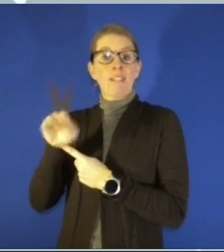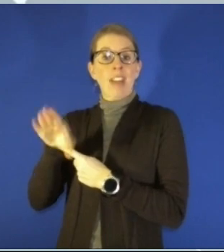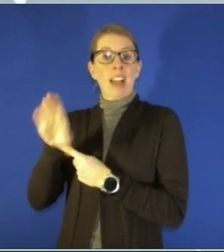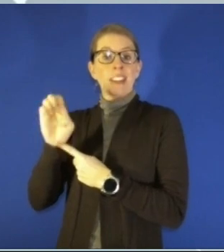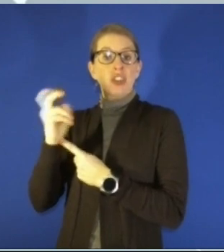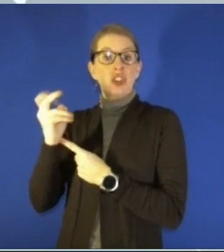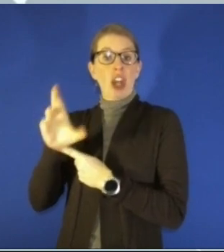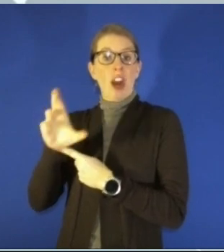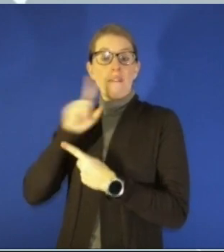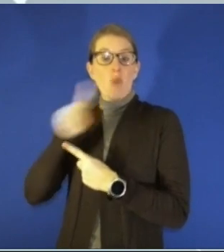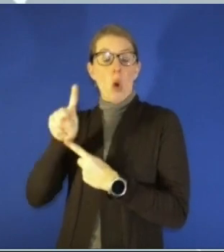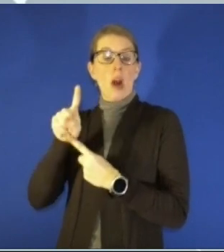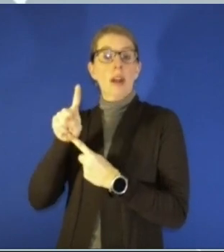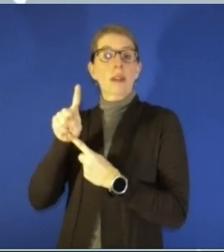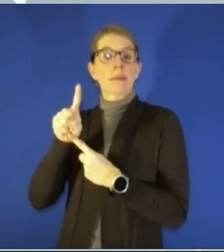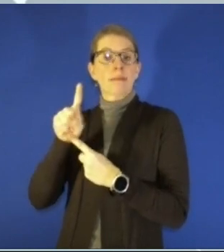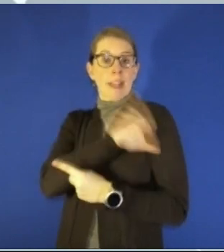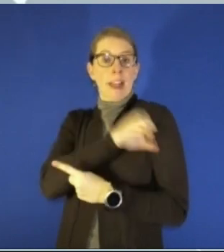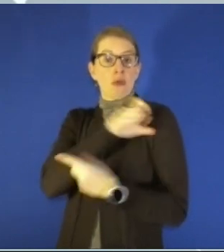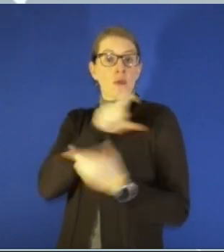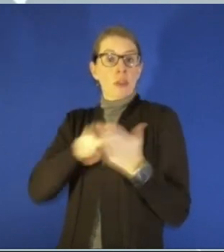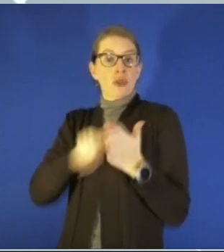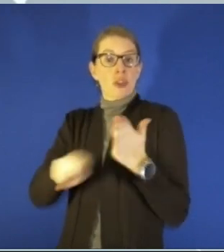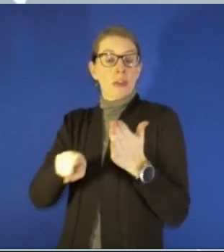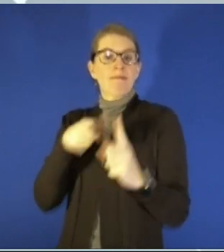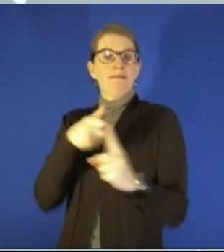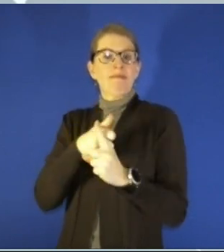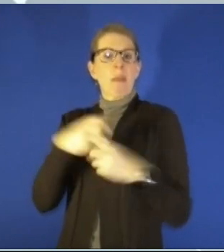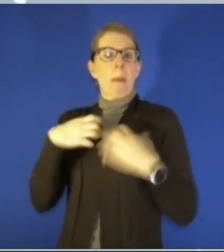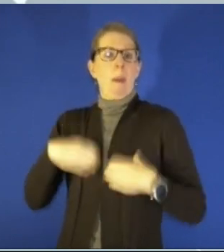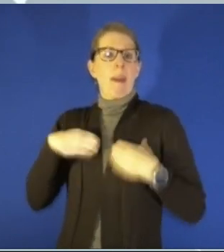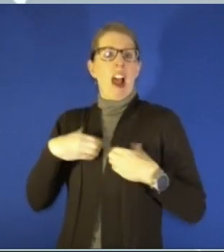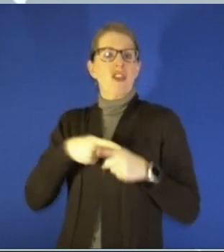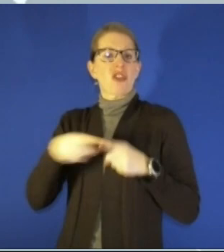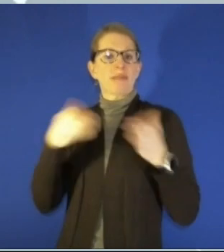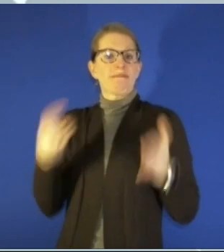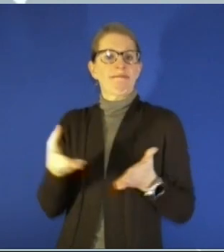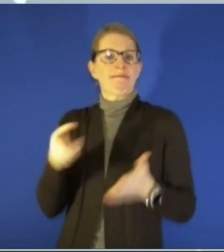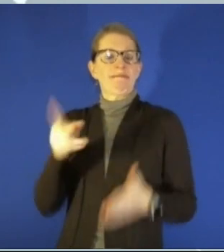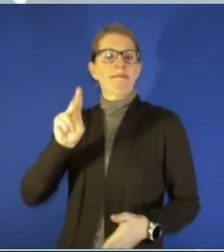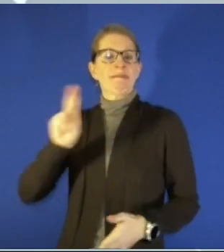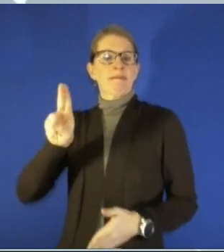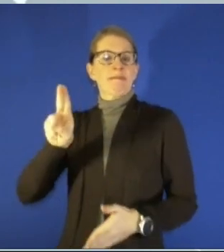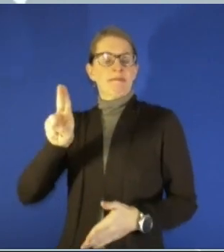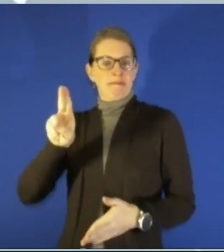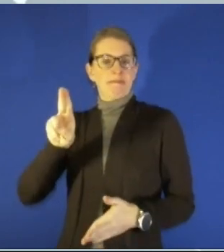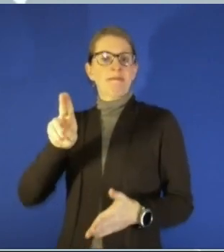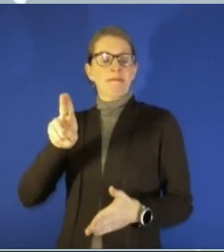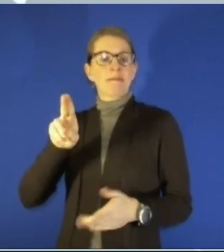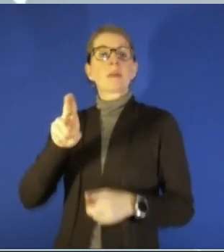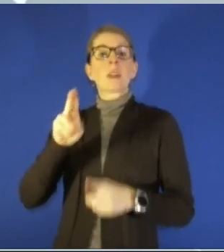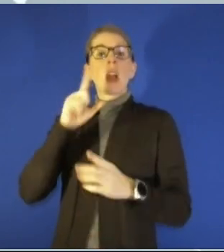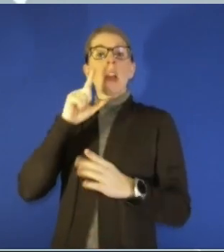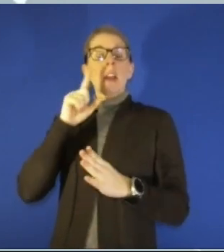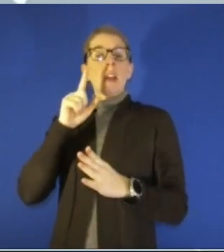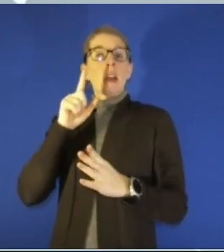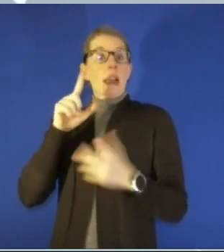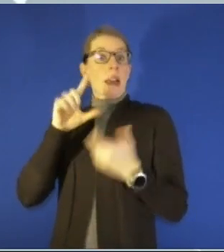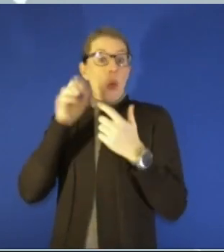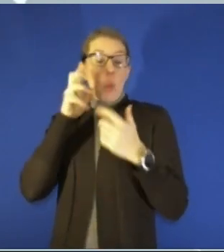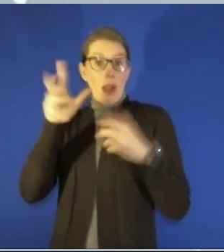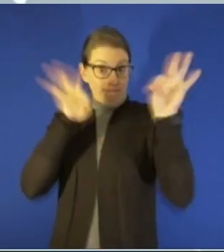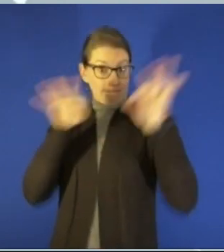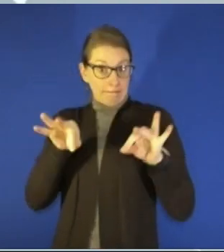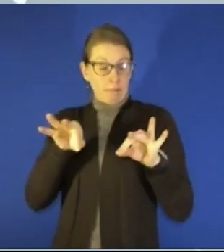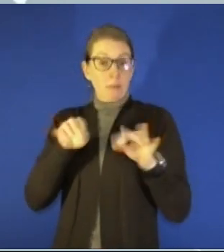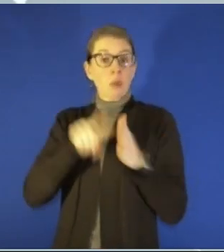a pulmonologist here at the health system. He is here to share more details about this trial and the study and how you can participate. Plus, what impact